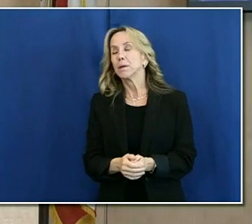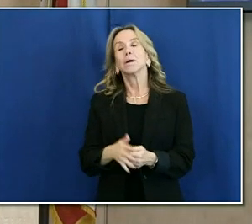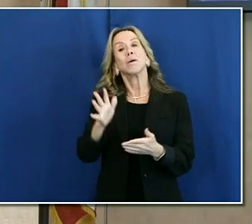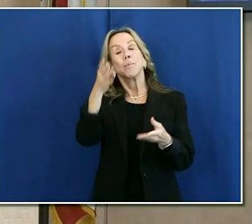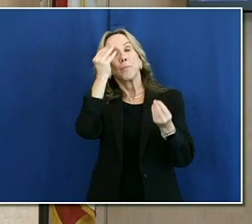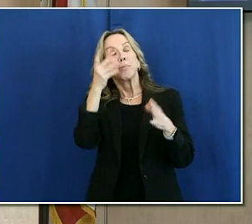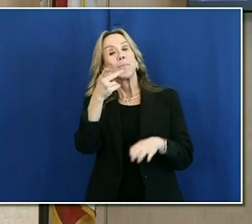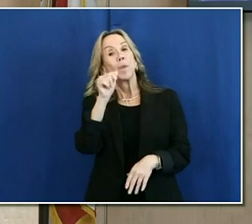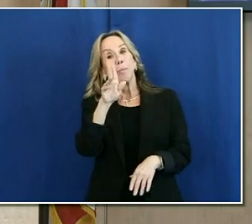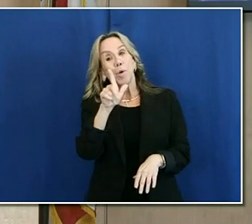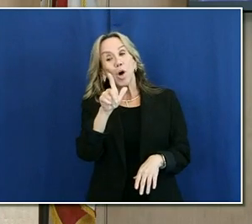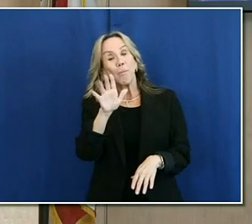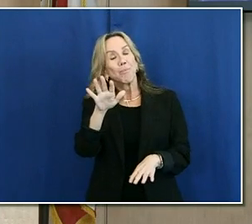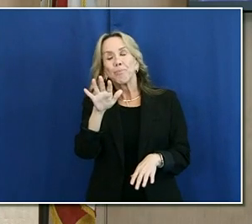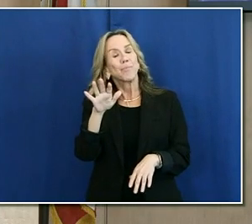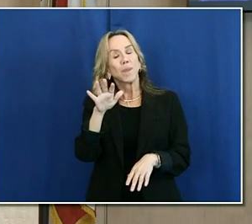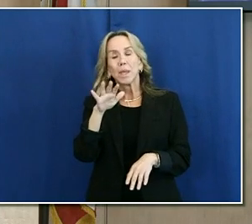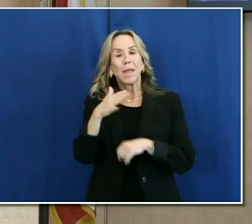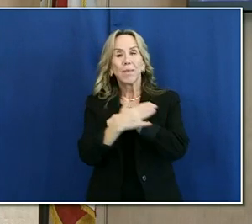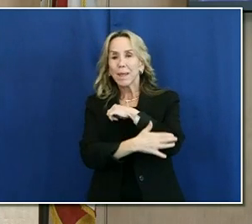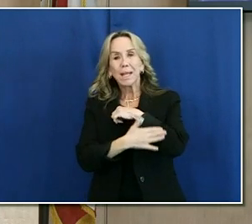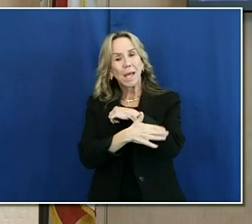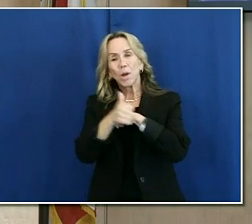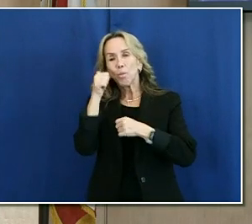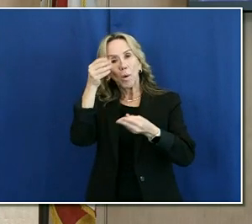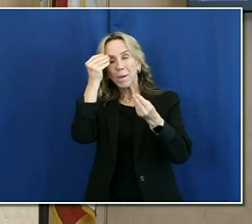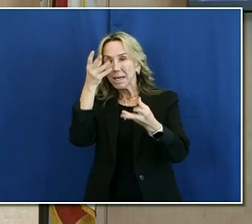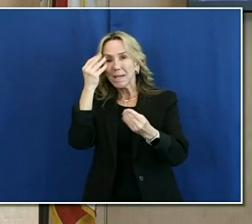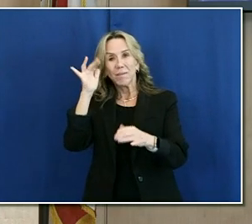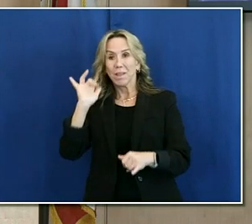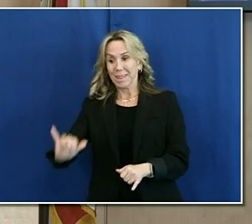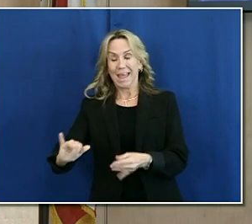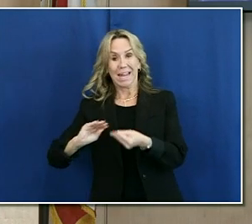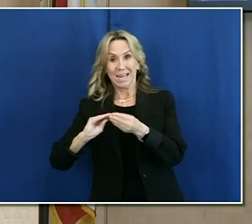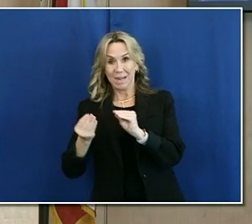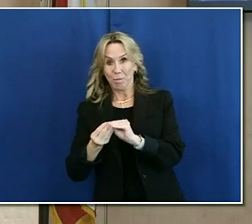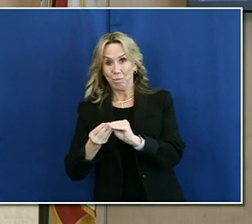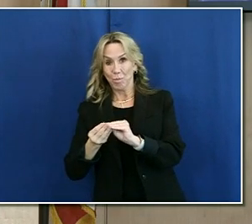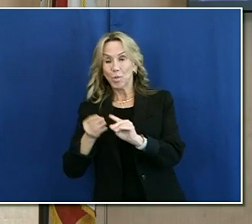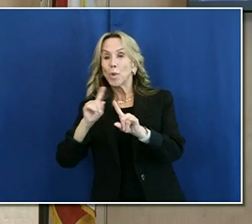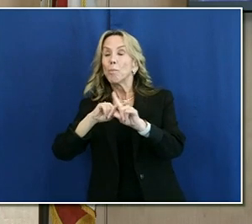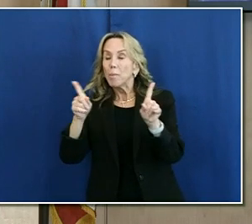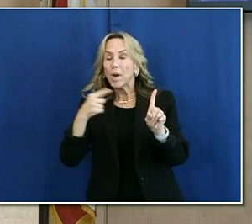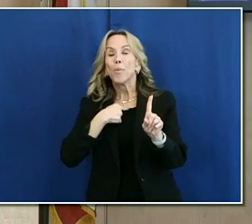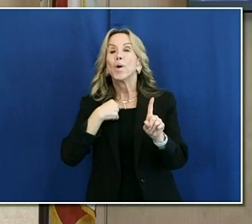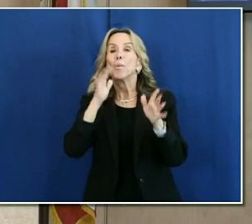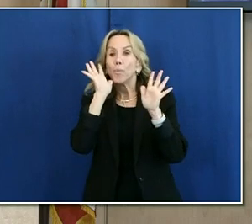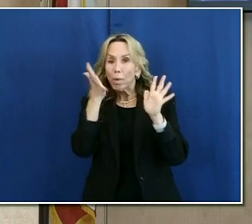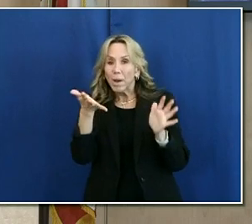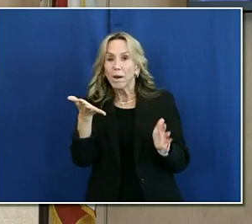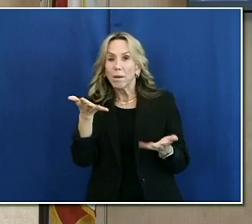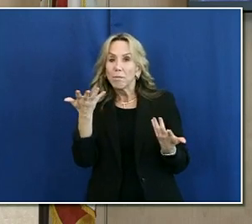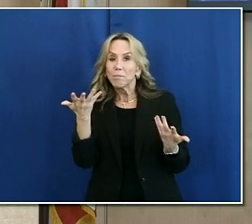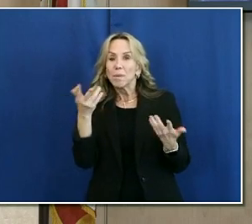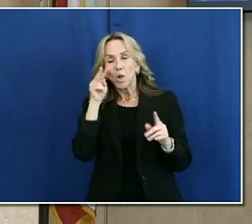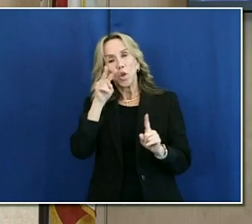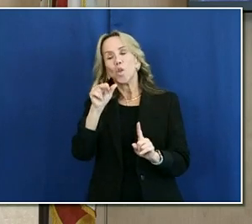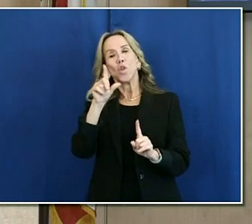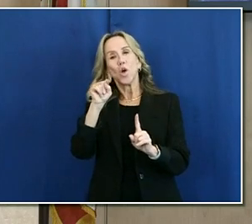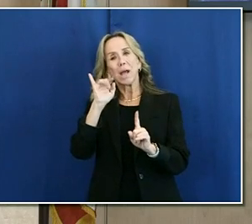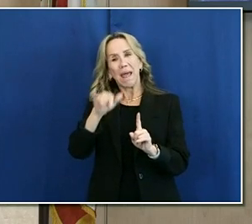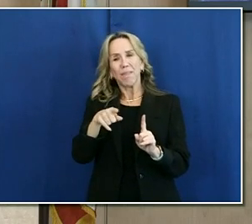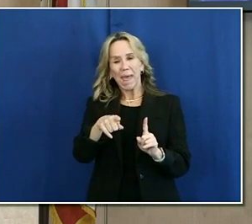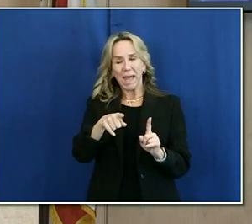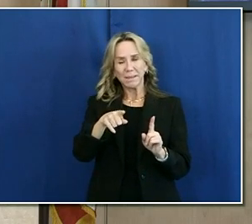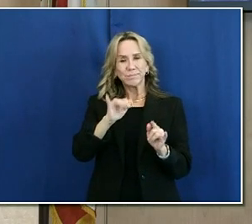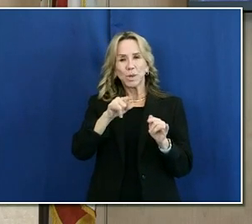be releasing those illness onset dates, although we will be attempting to look at that epidemic curve.